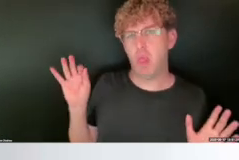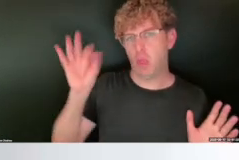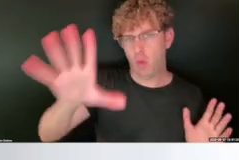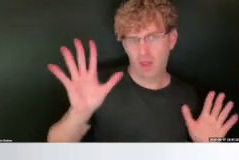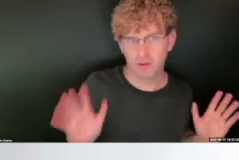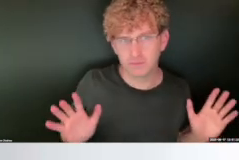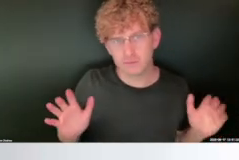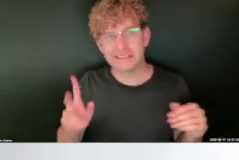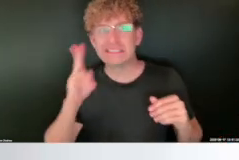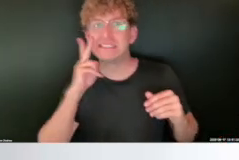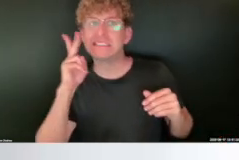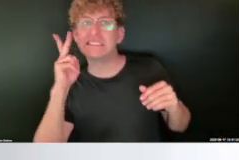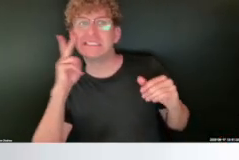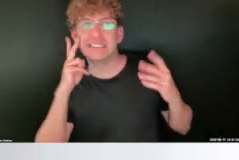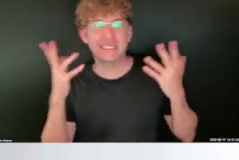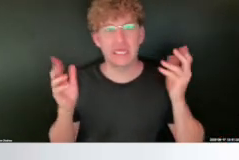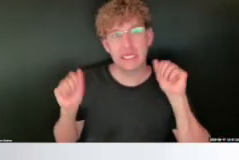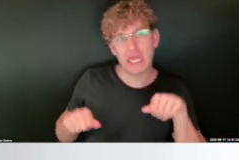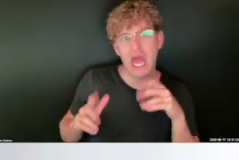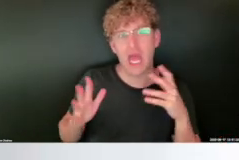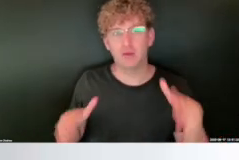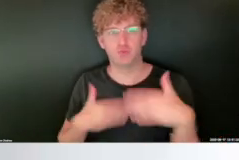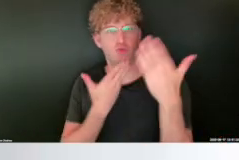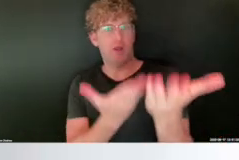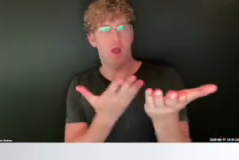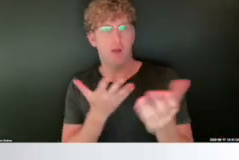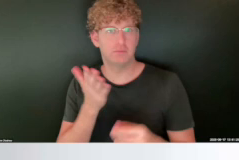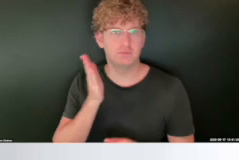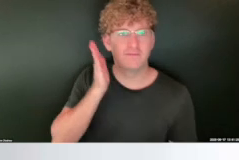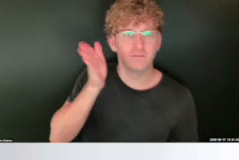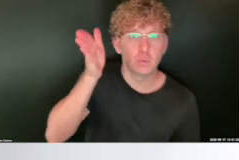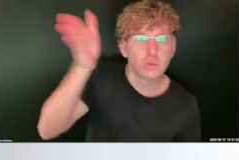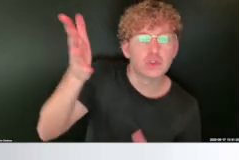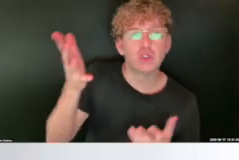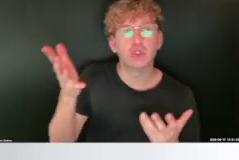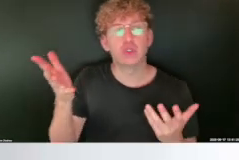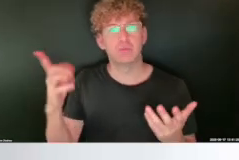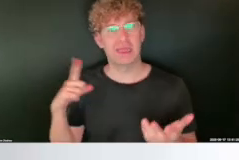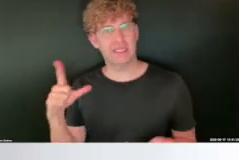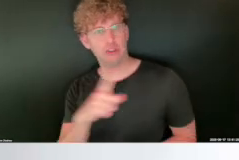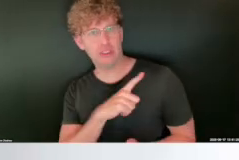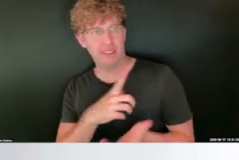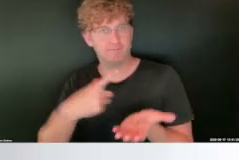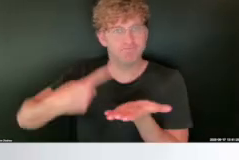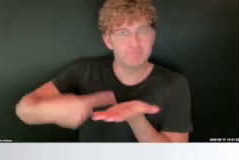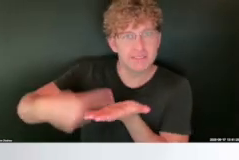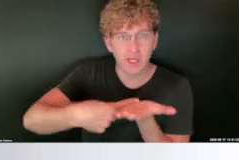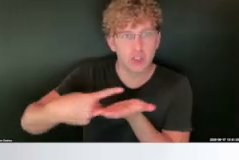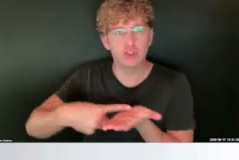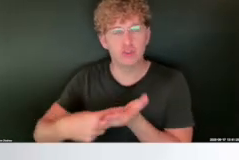to bring that up in future legislative discussions.